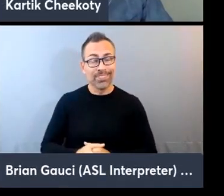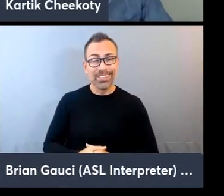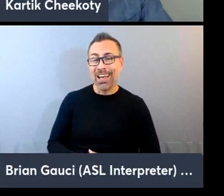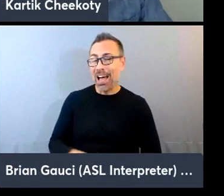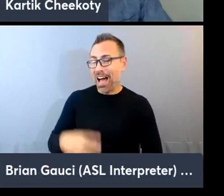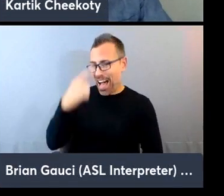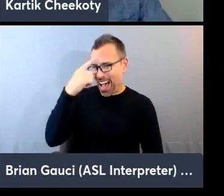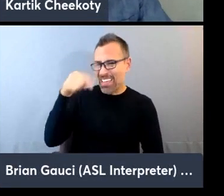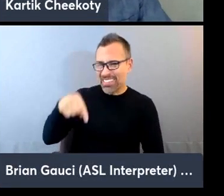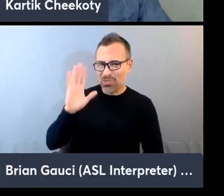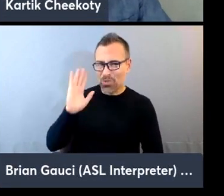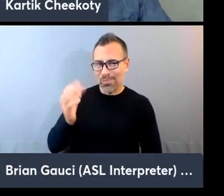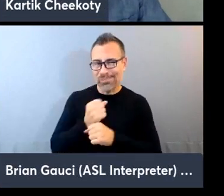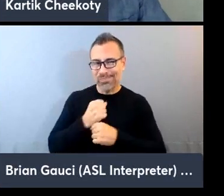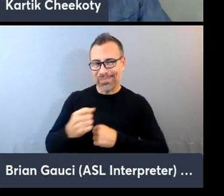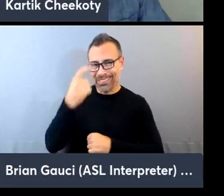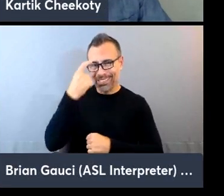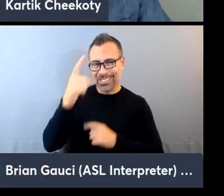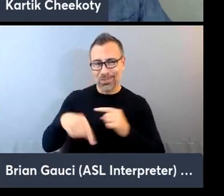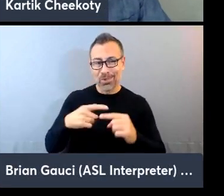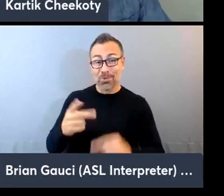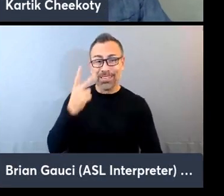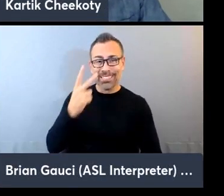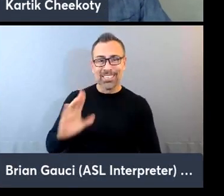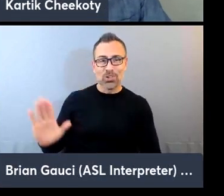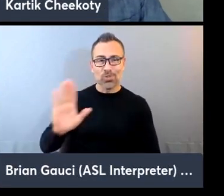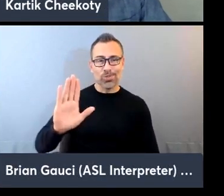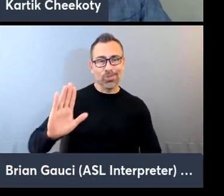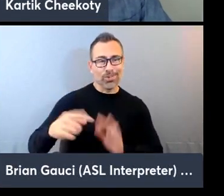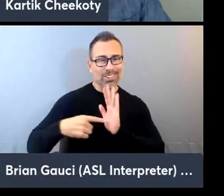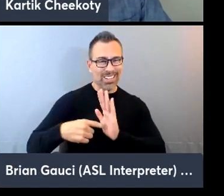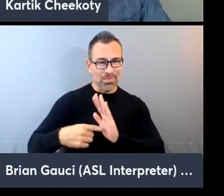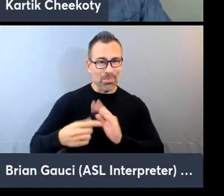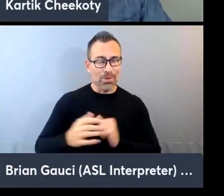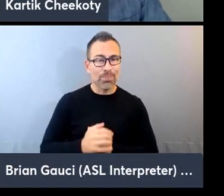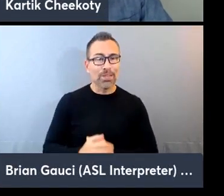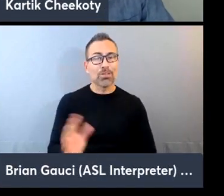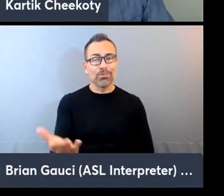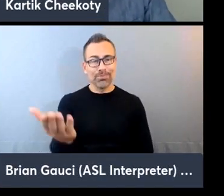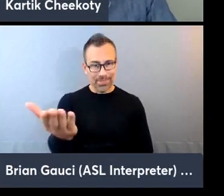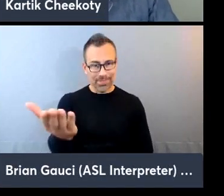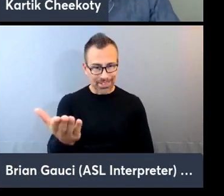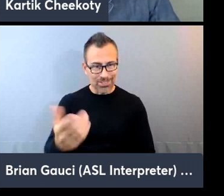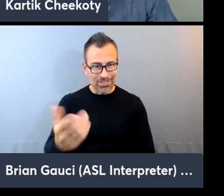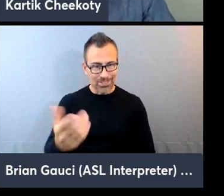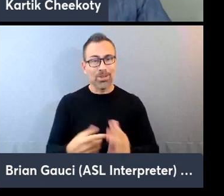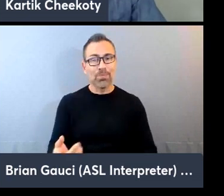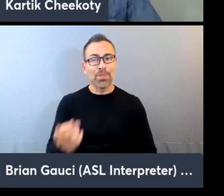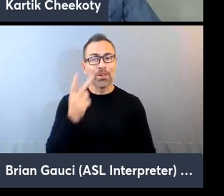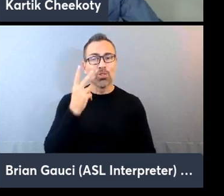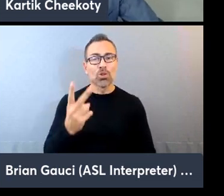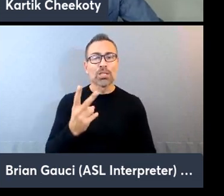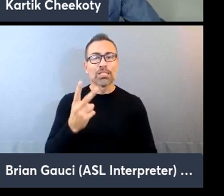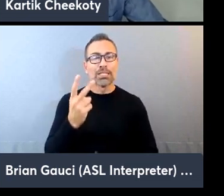chat. I think it'll make more sense when we actually bring up this demo. Let me put it up there on screen there, and you can see what these recommendations are looking